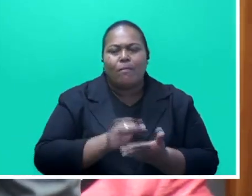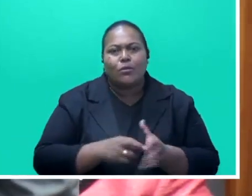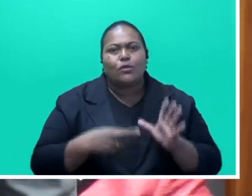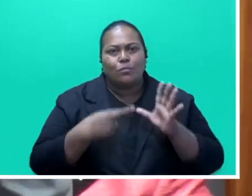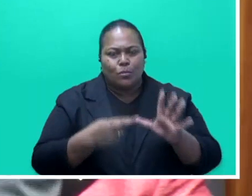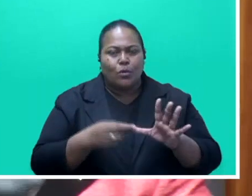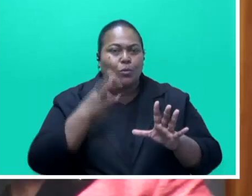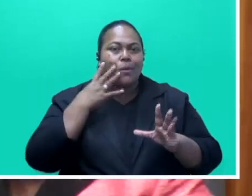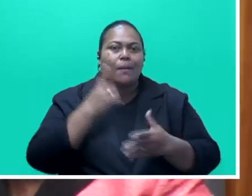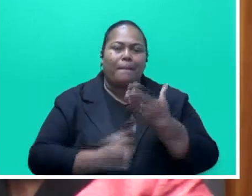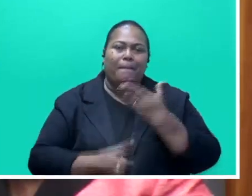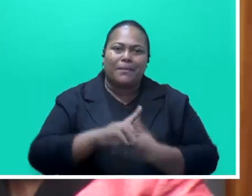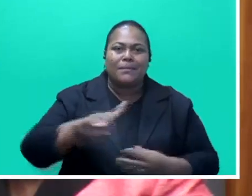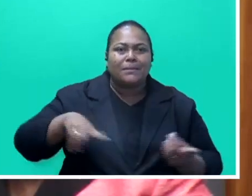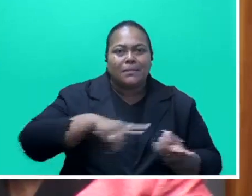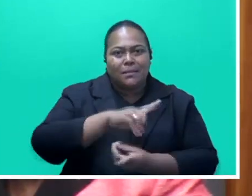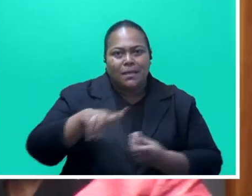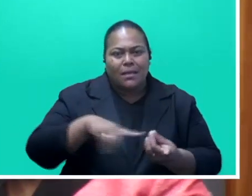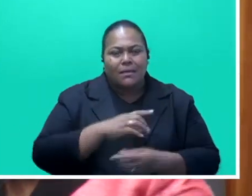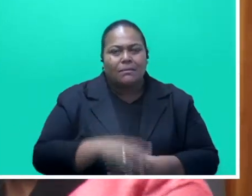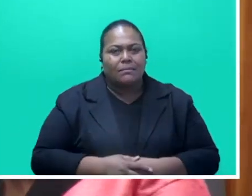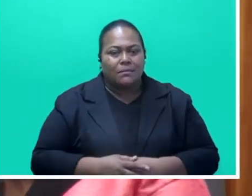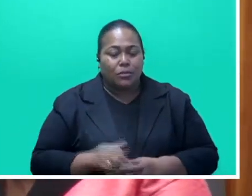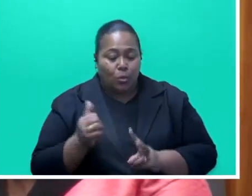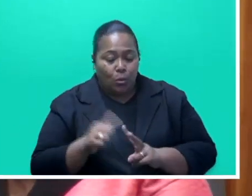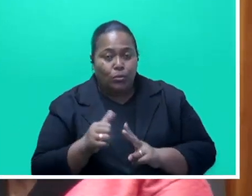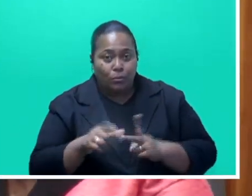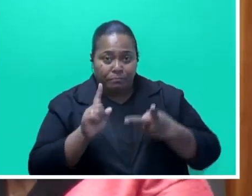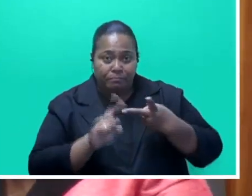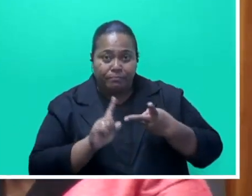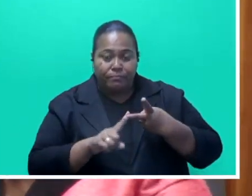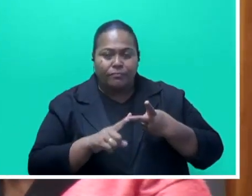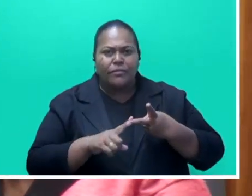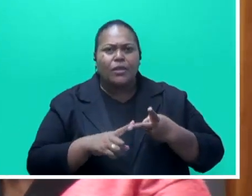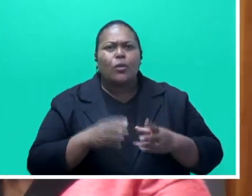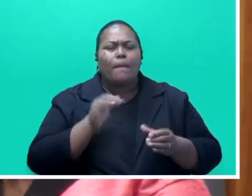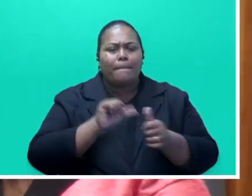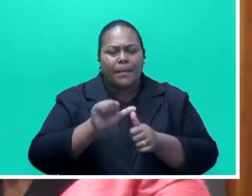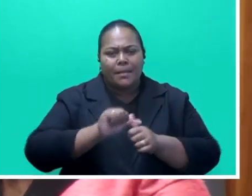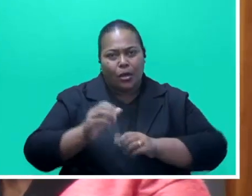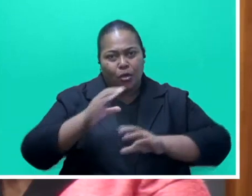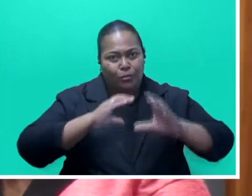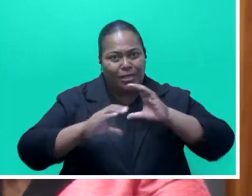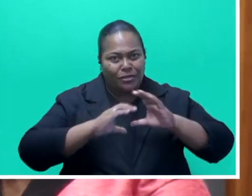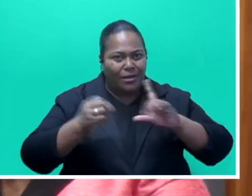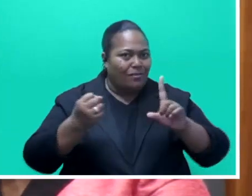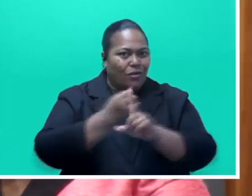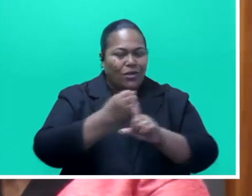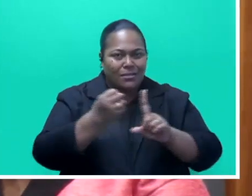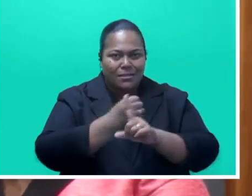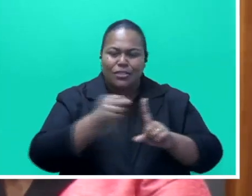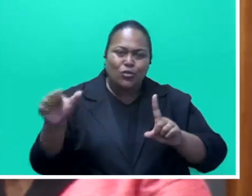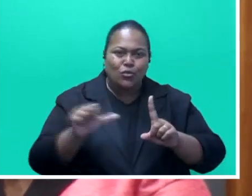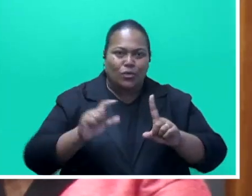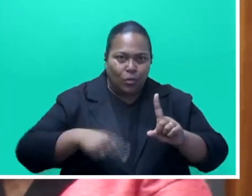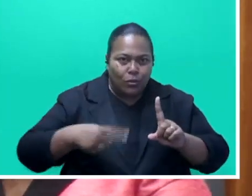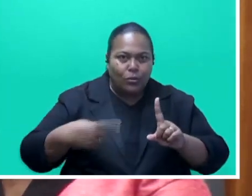simulation exercises and the facilitating better communication and advocacy capability is an ongoing